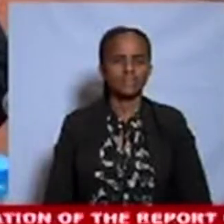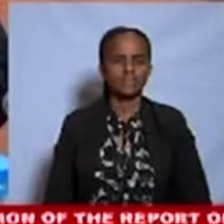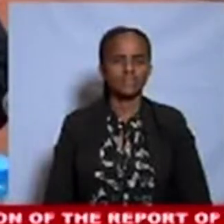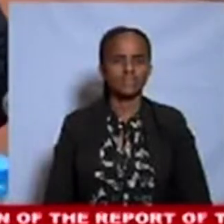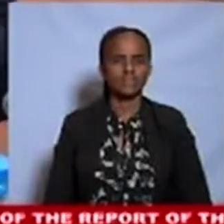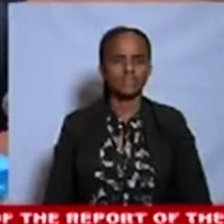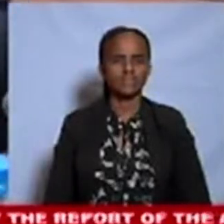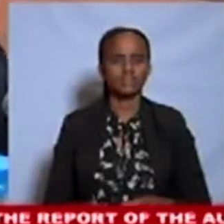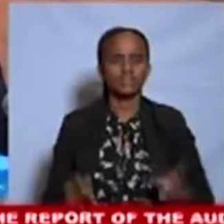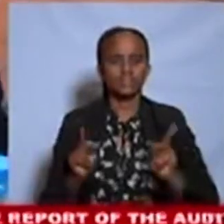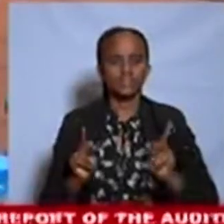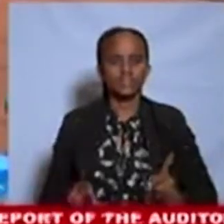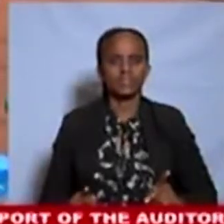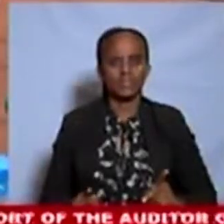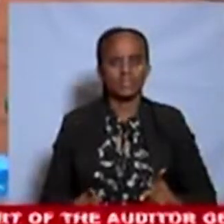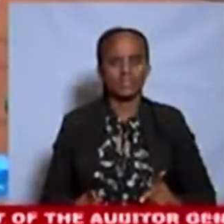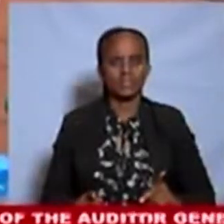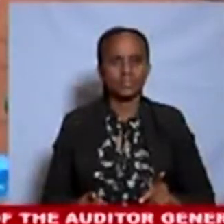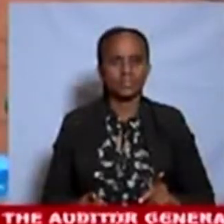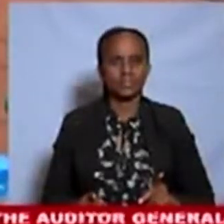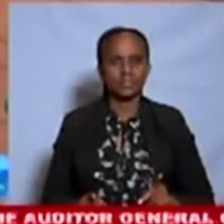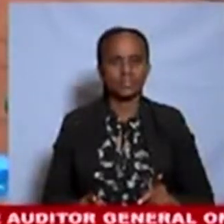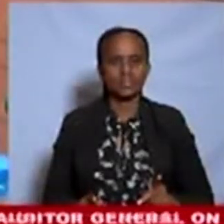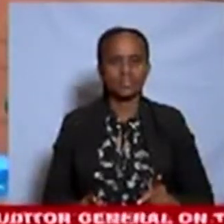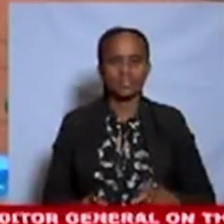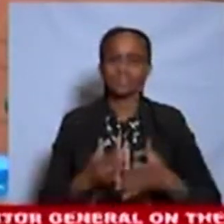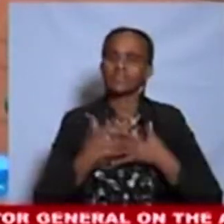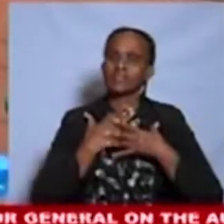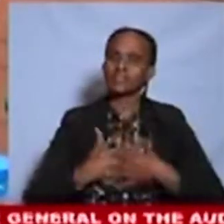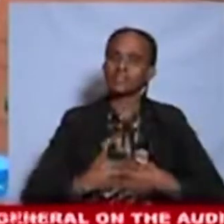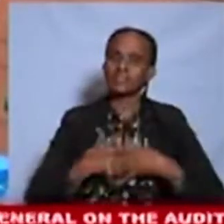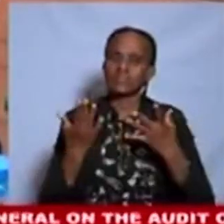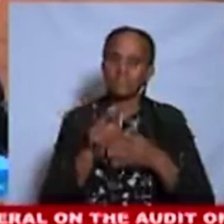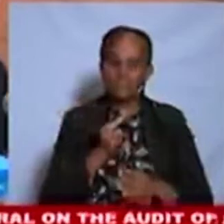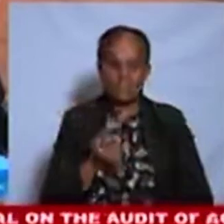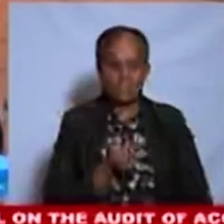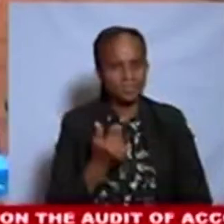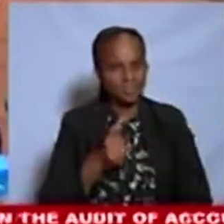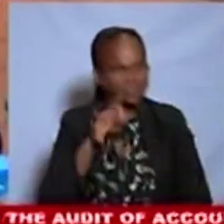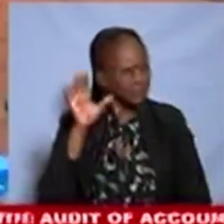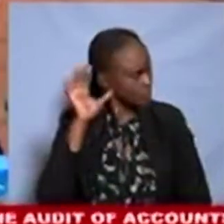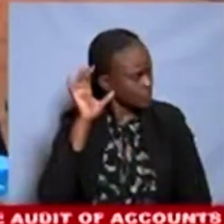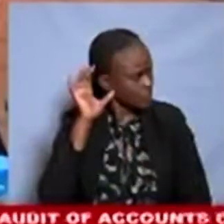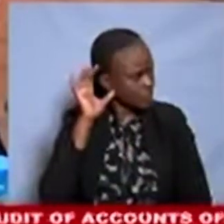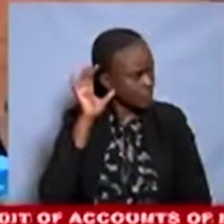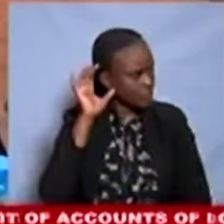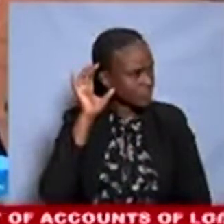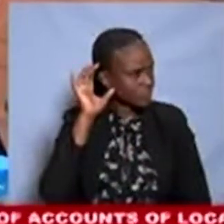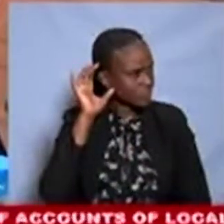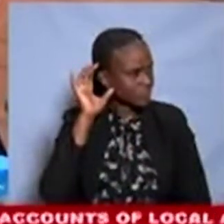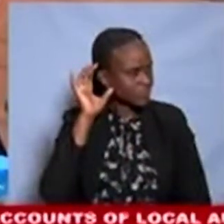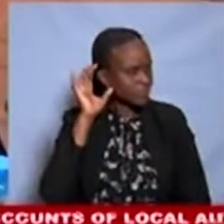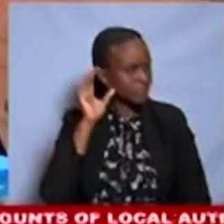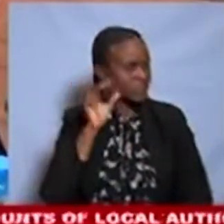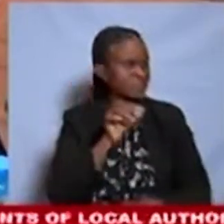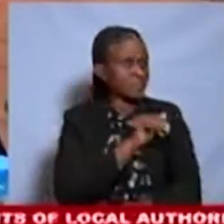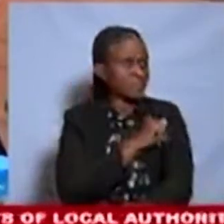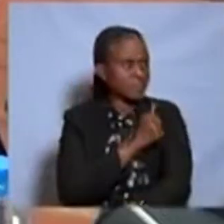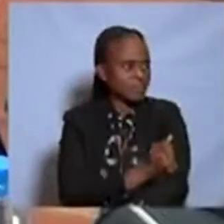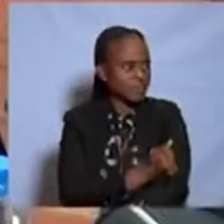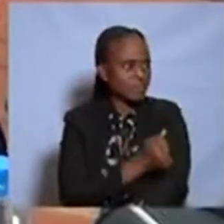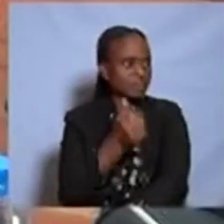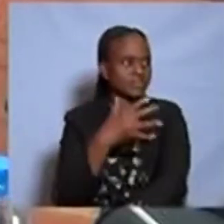had, he went away, he was not on leave. Now we are hearing he was authorized to